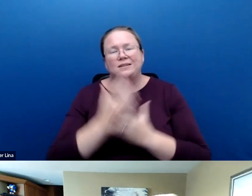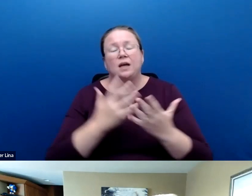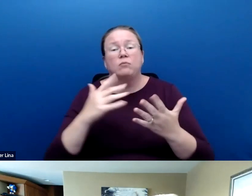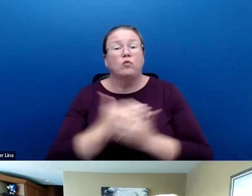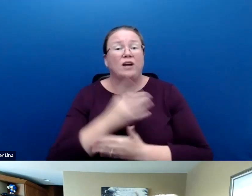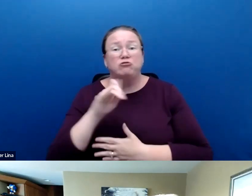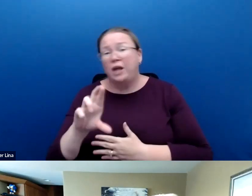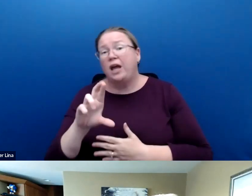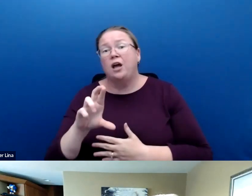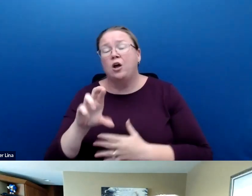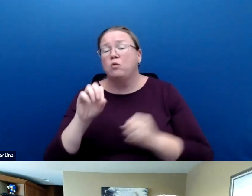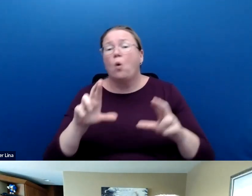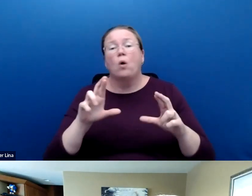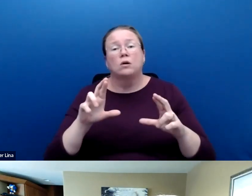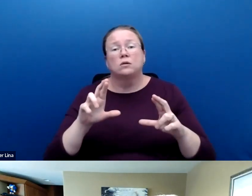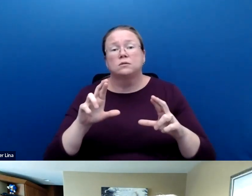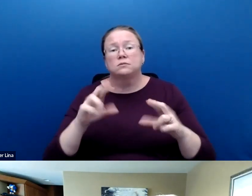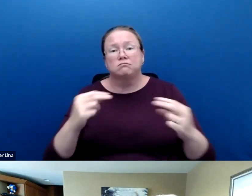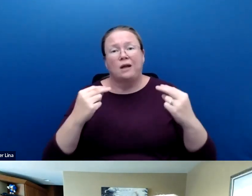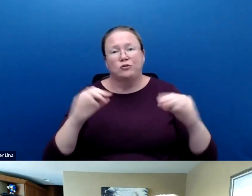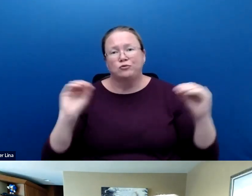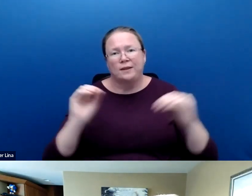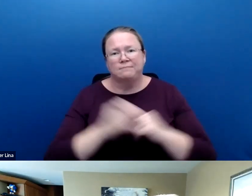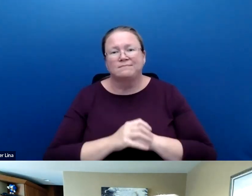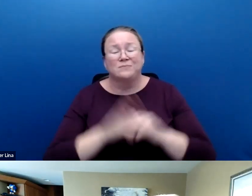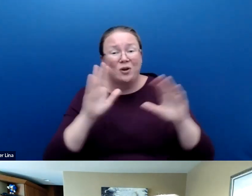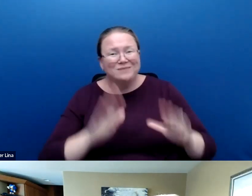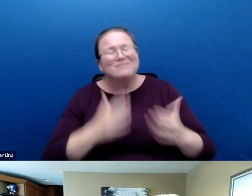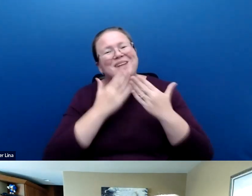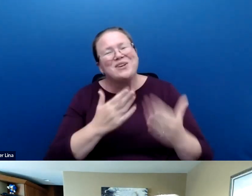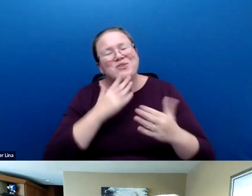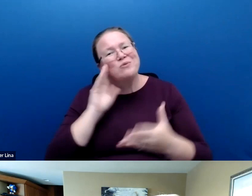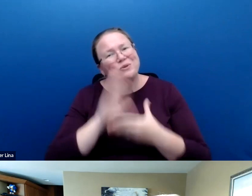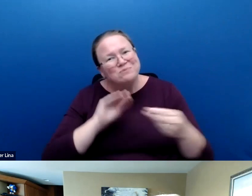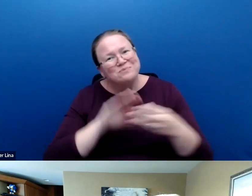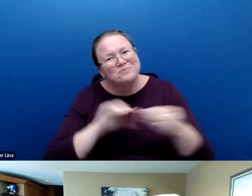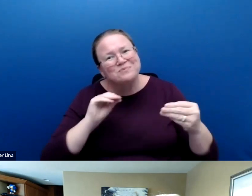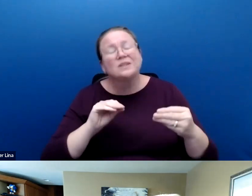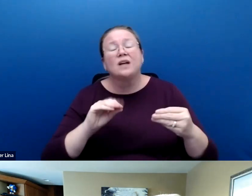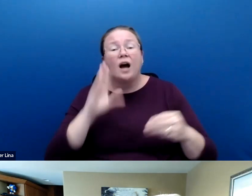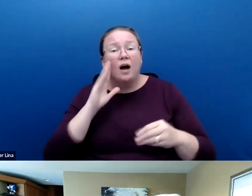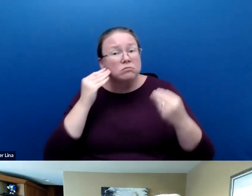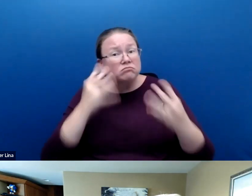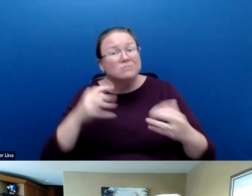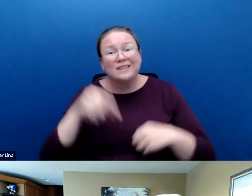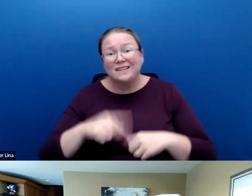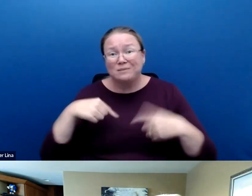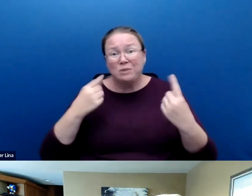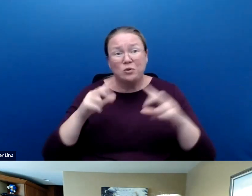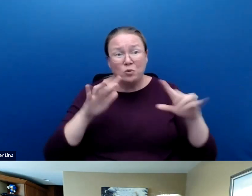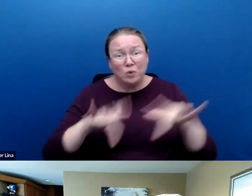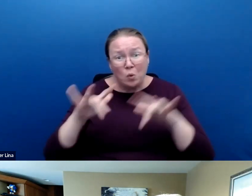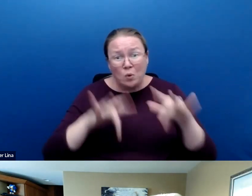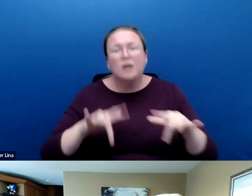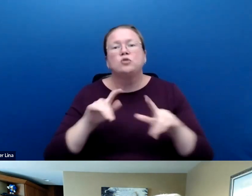air or be unmonitored. Awesome. Thank you for sharing that. I will let you know this has been recorded, and